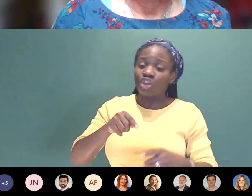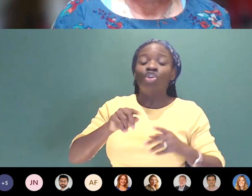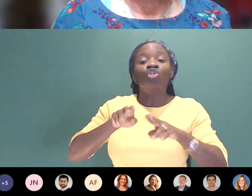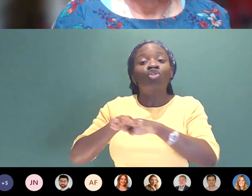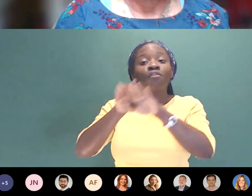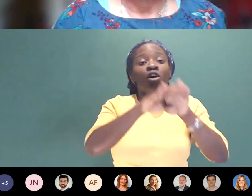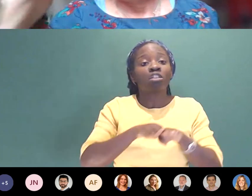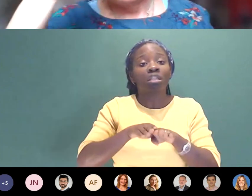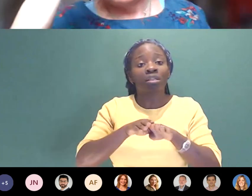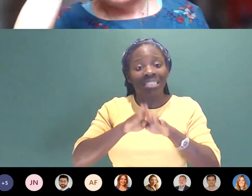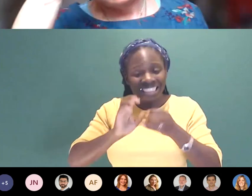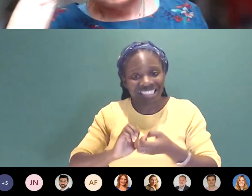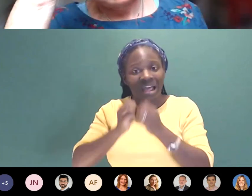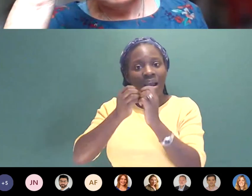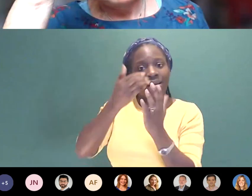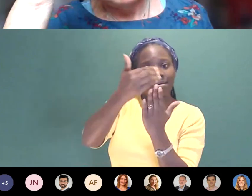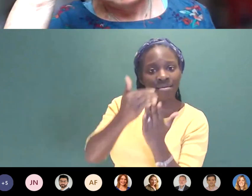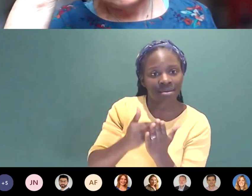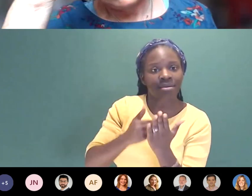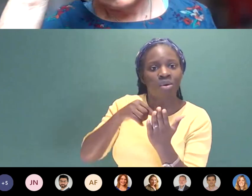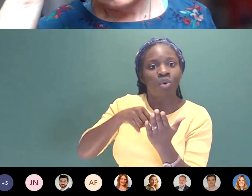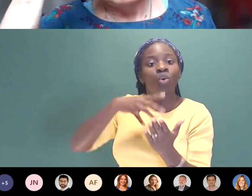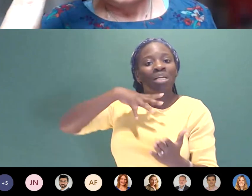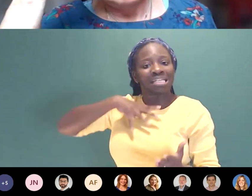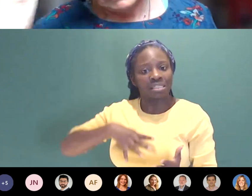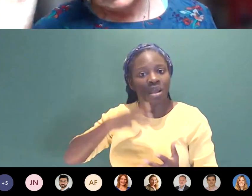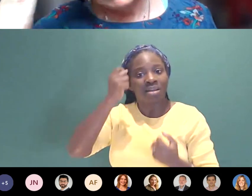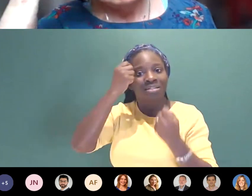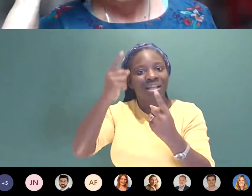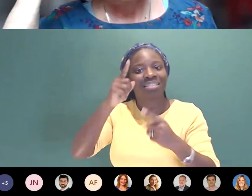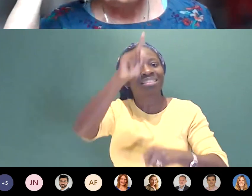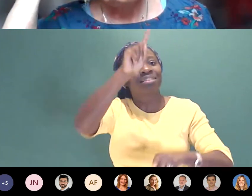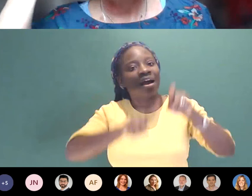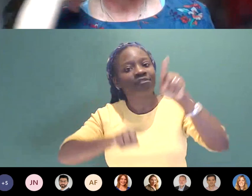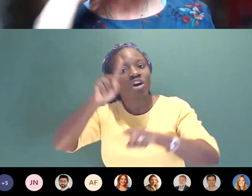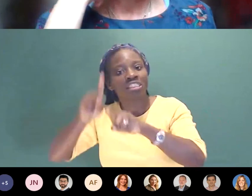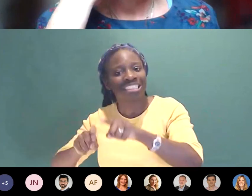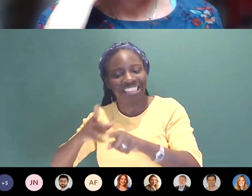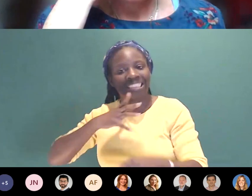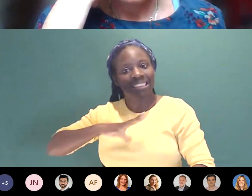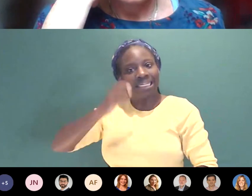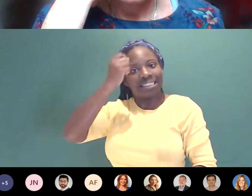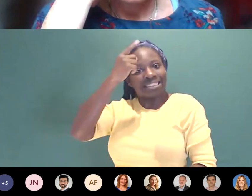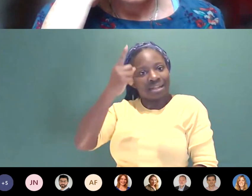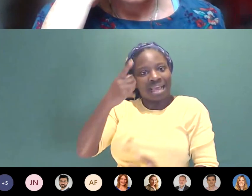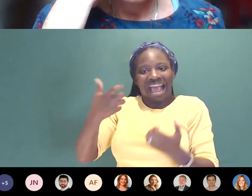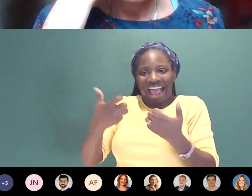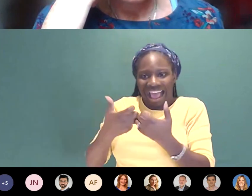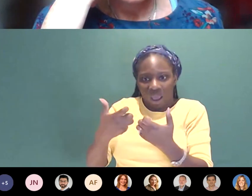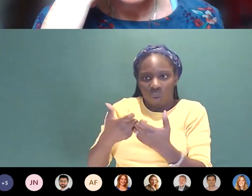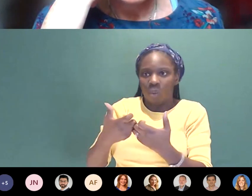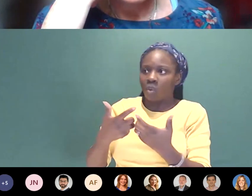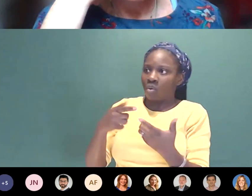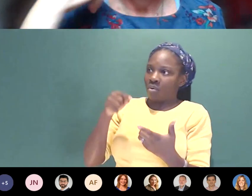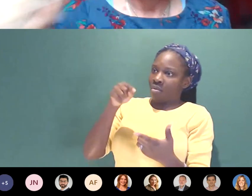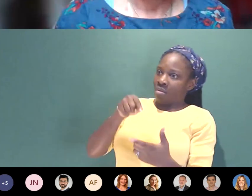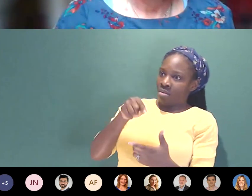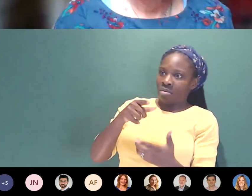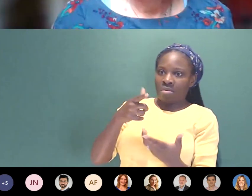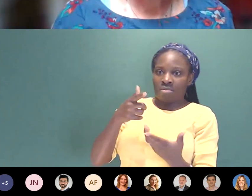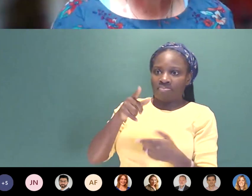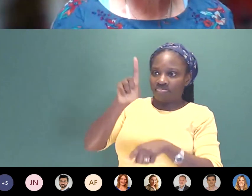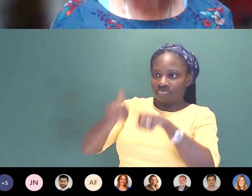got to, understand diversity within the context of how you address diverse